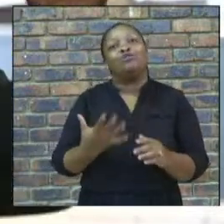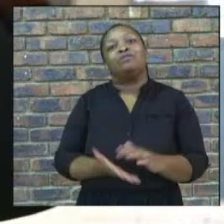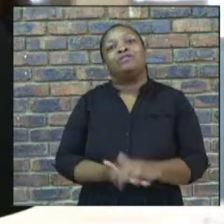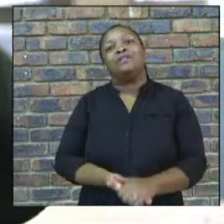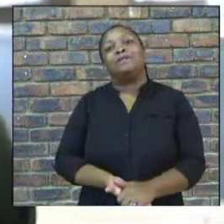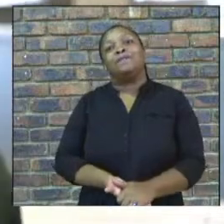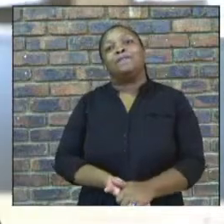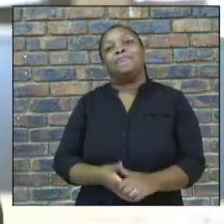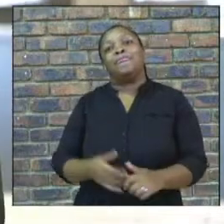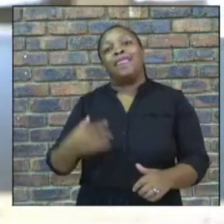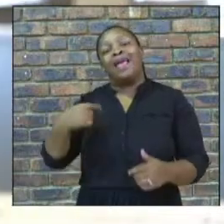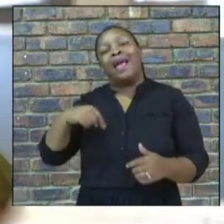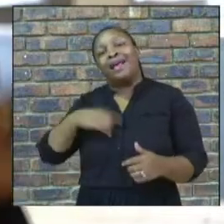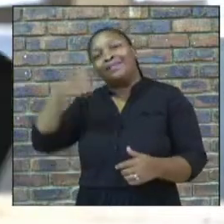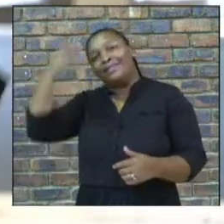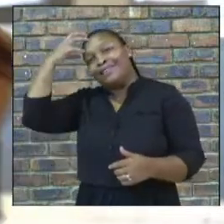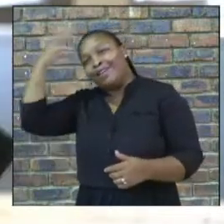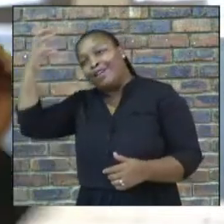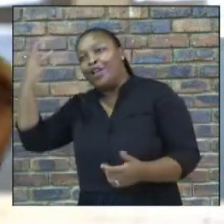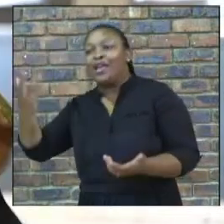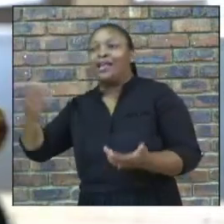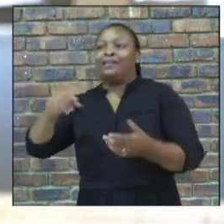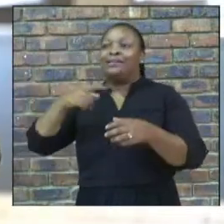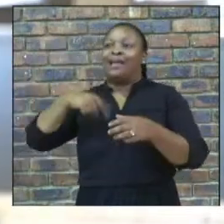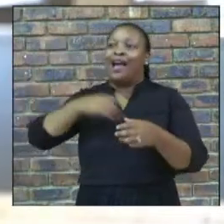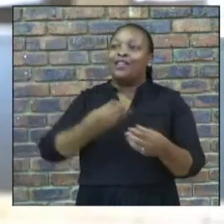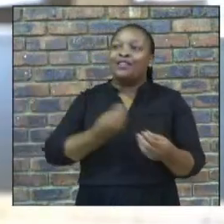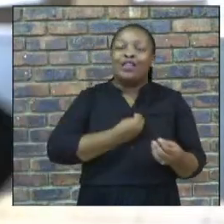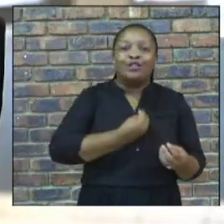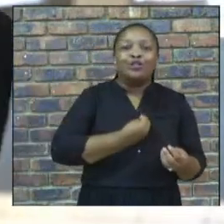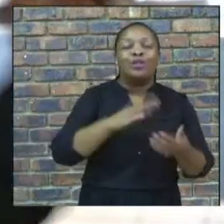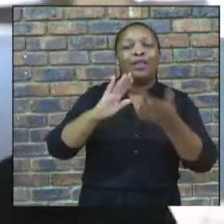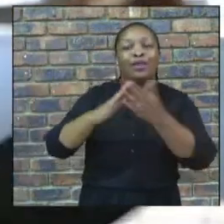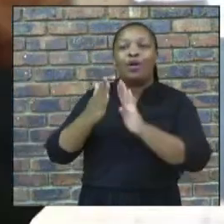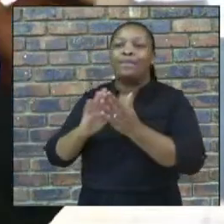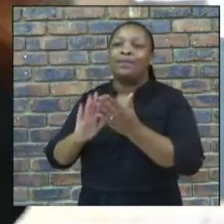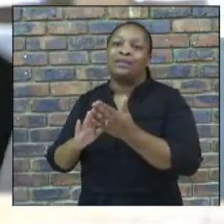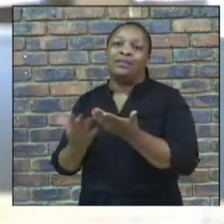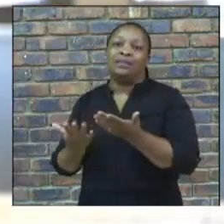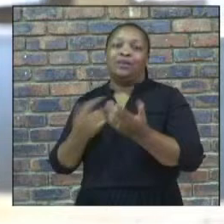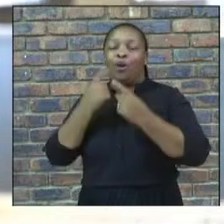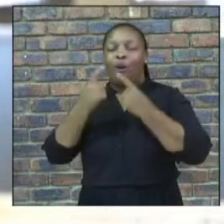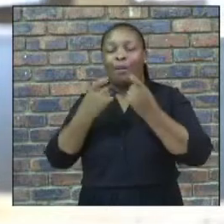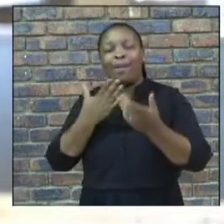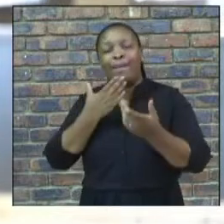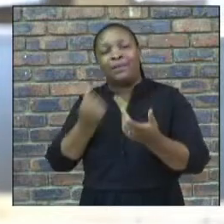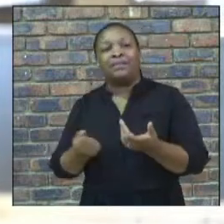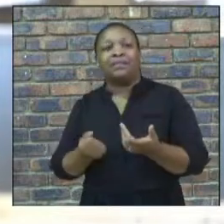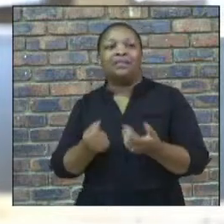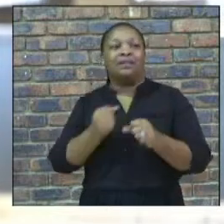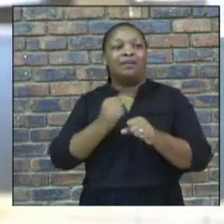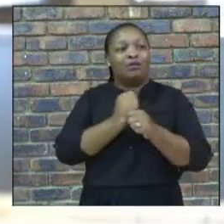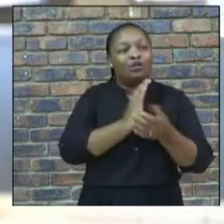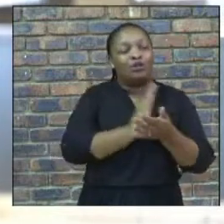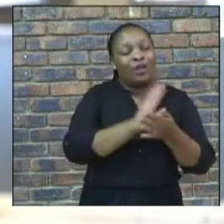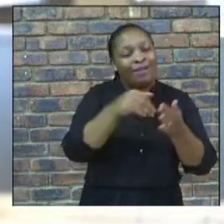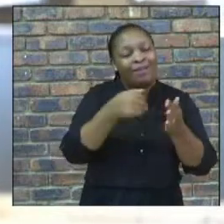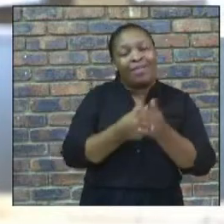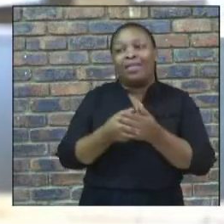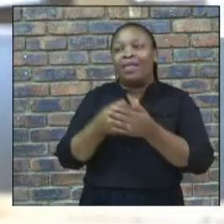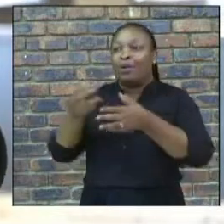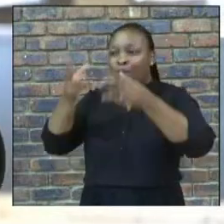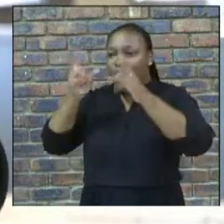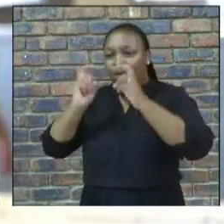namakhosi ayalila balila ngomthetho lo ukuthi umthetho lo abantu ababoyokhavareka njani ngobanyana